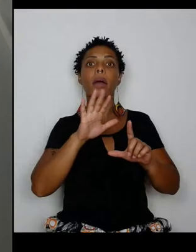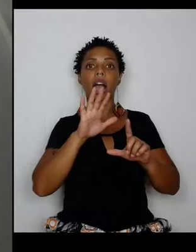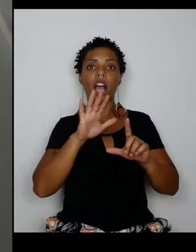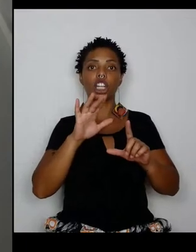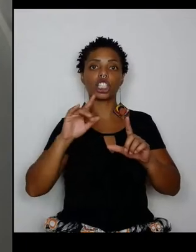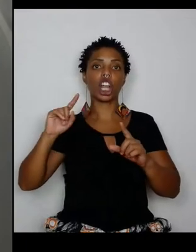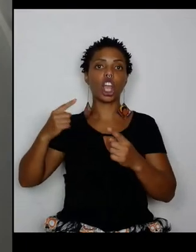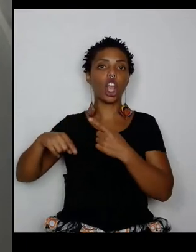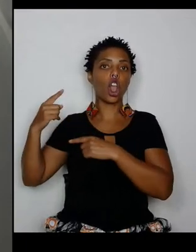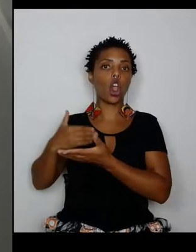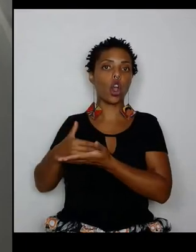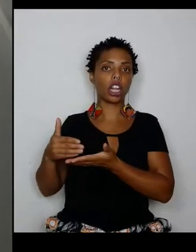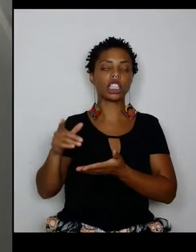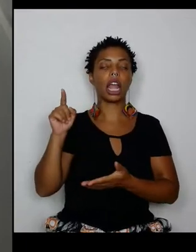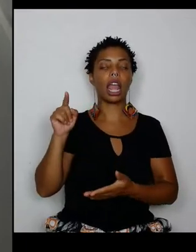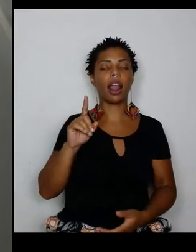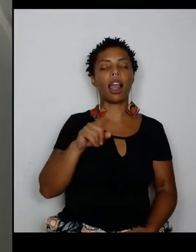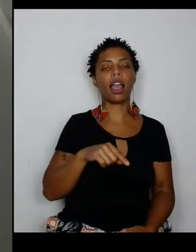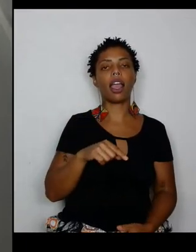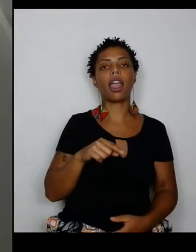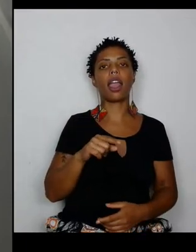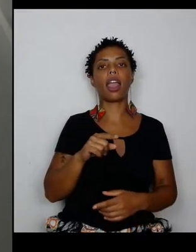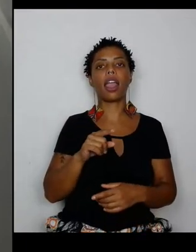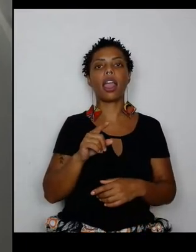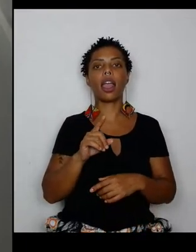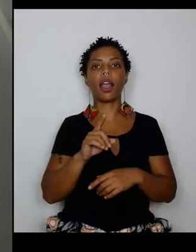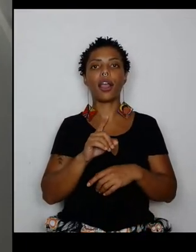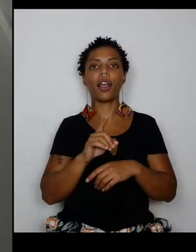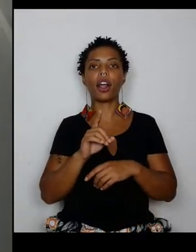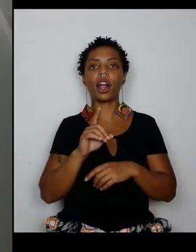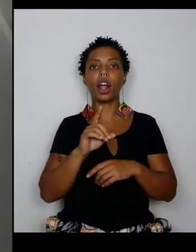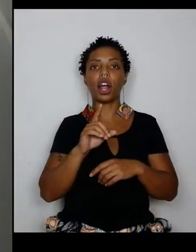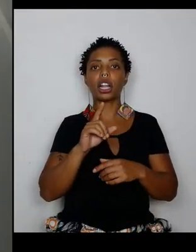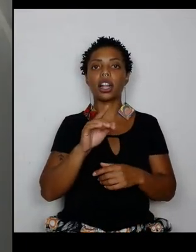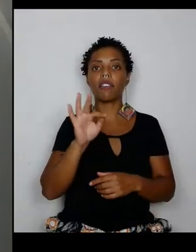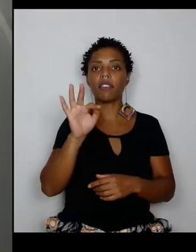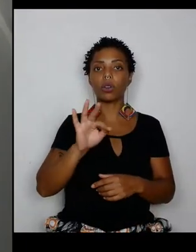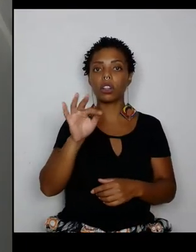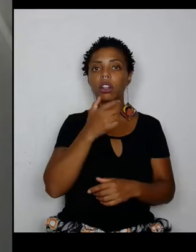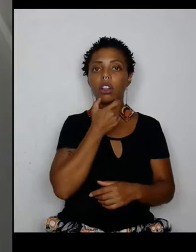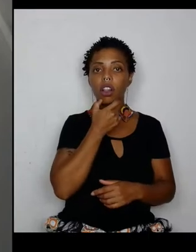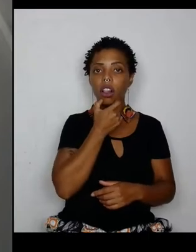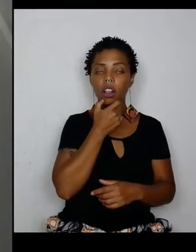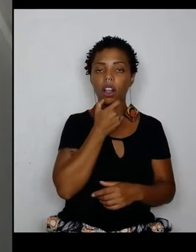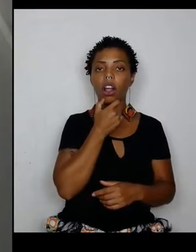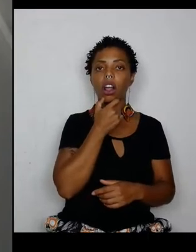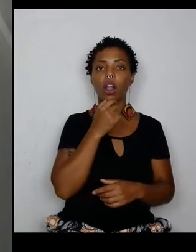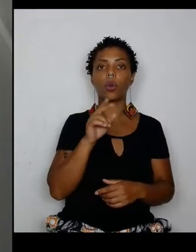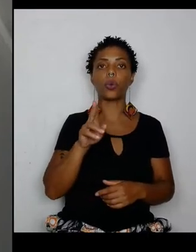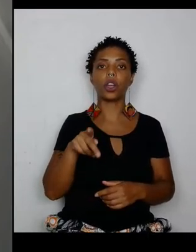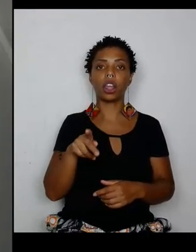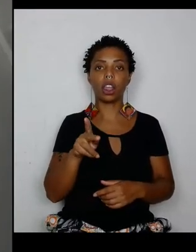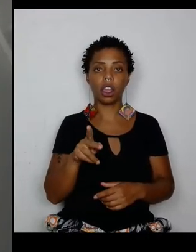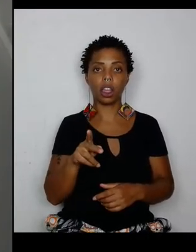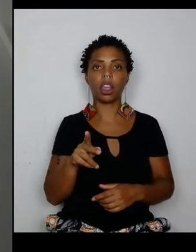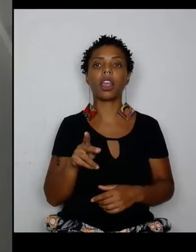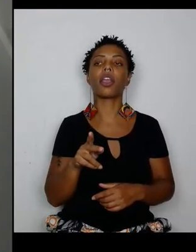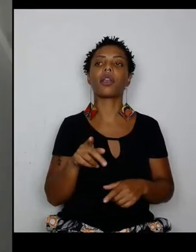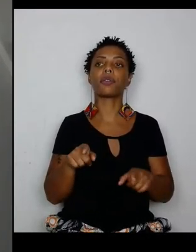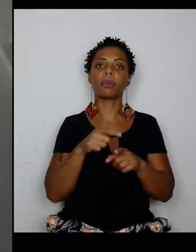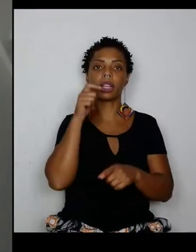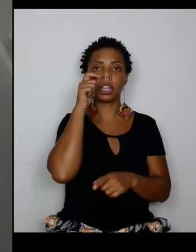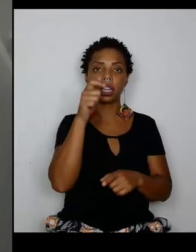is durni lawrence professor in the history of art department at university college london her